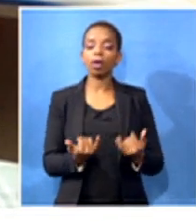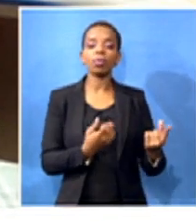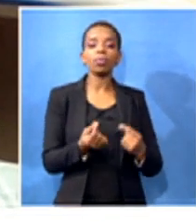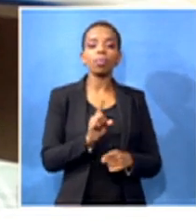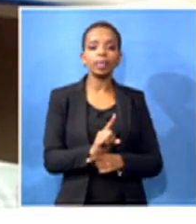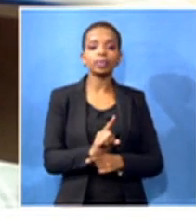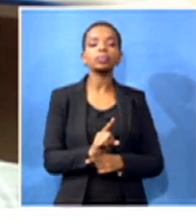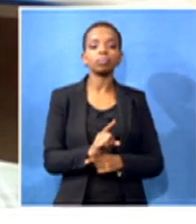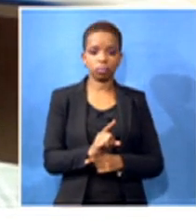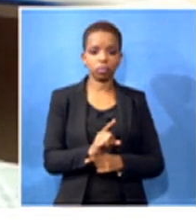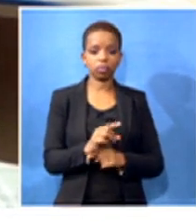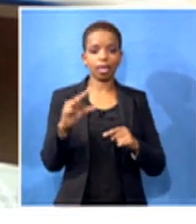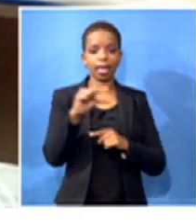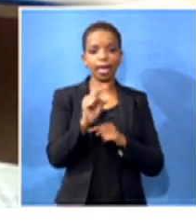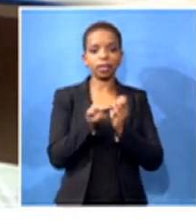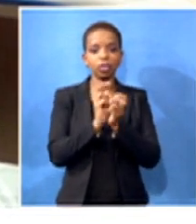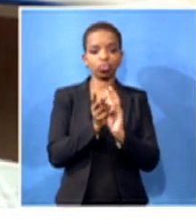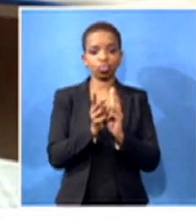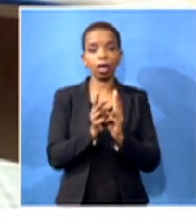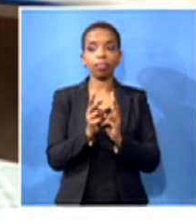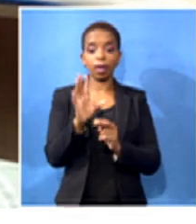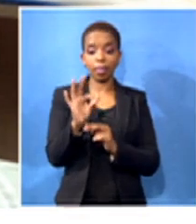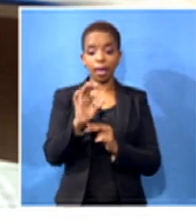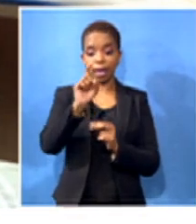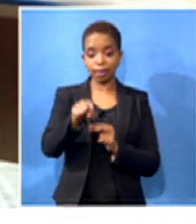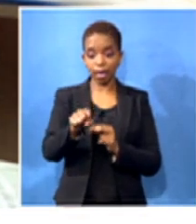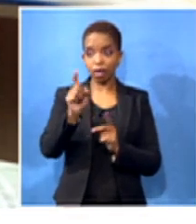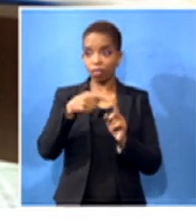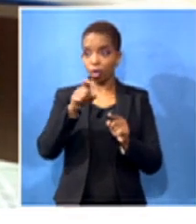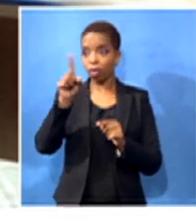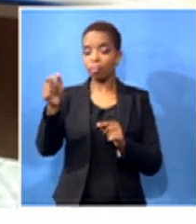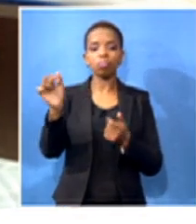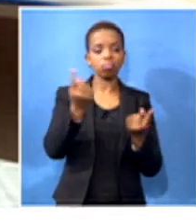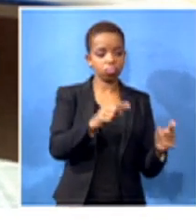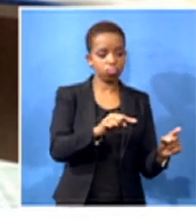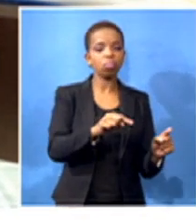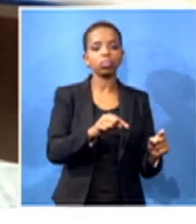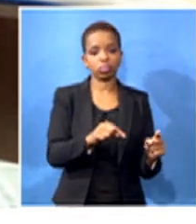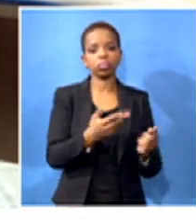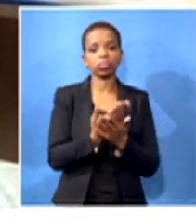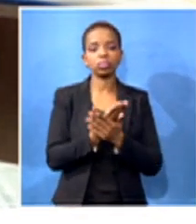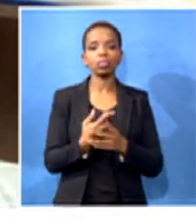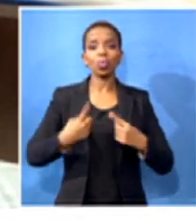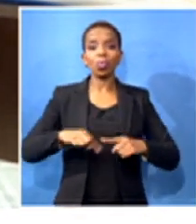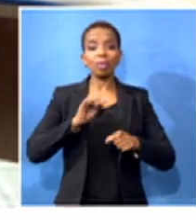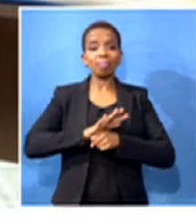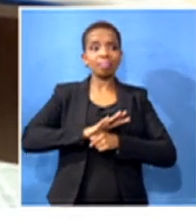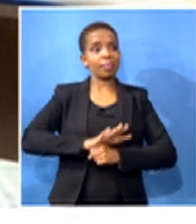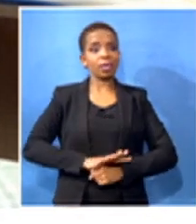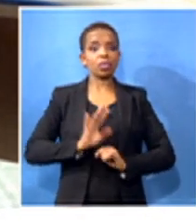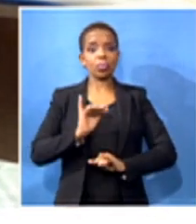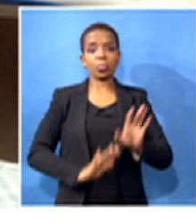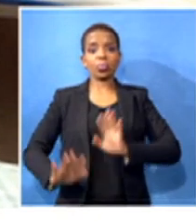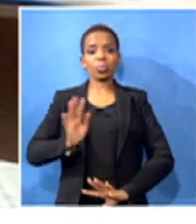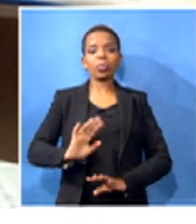accommodate the grade 12, which will be coming back on Monday. So we're not necessarily under a pressure in terms of the floor